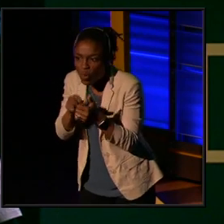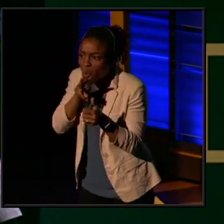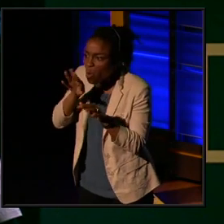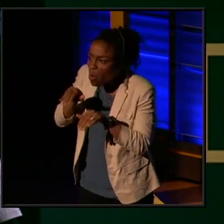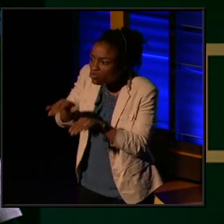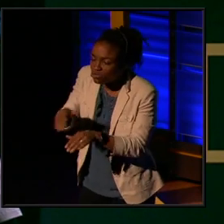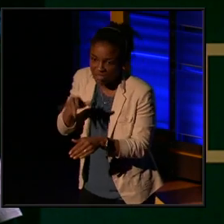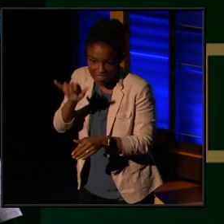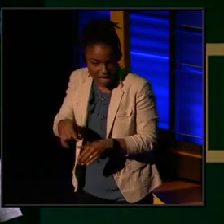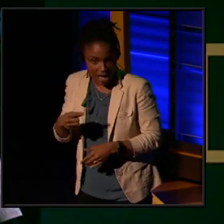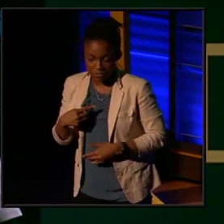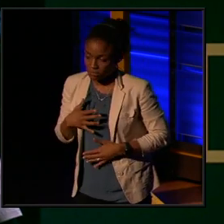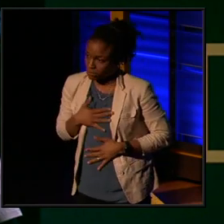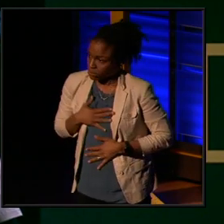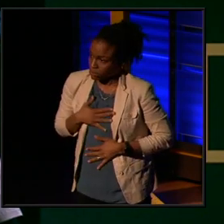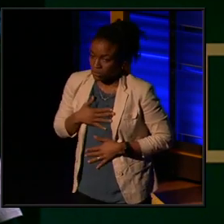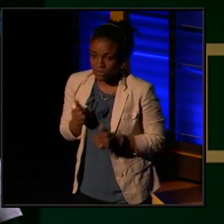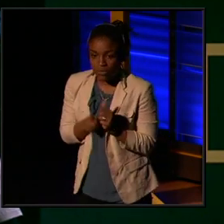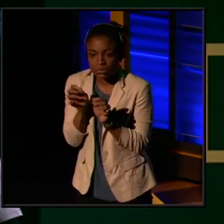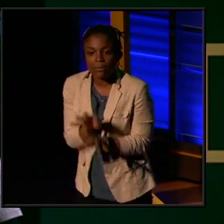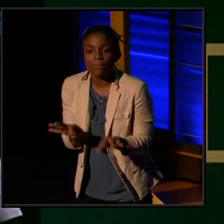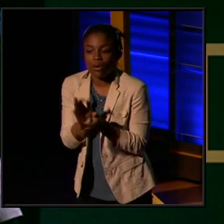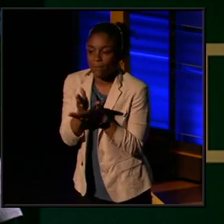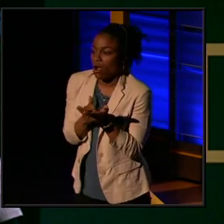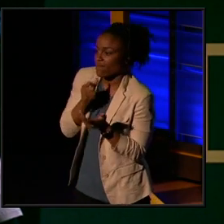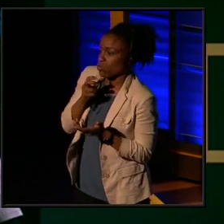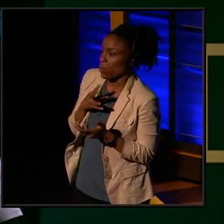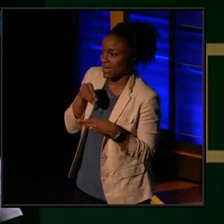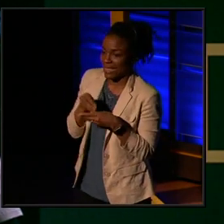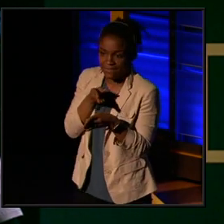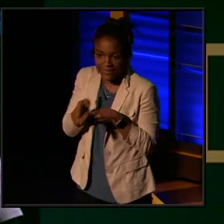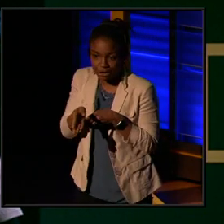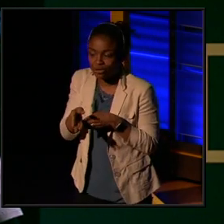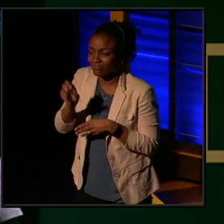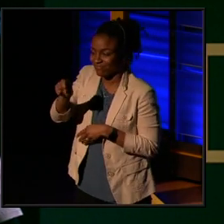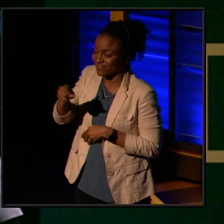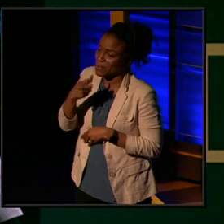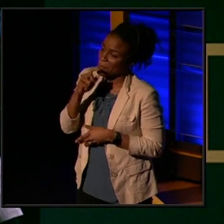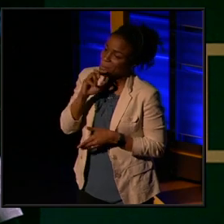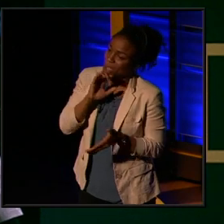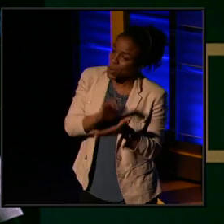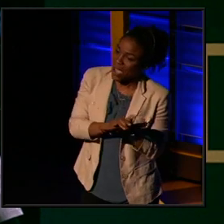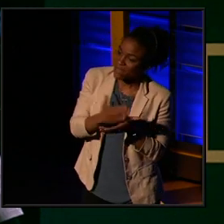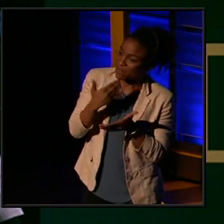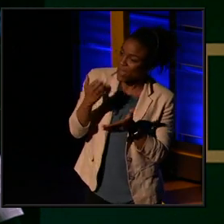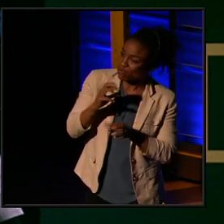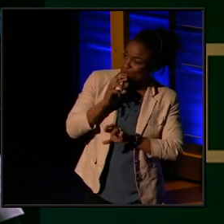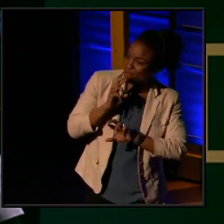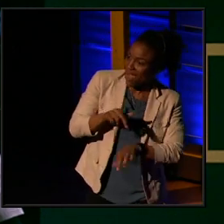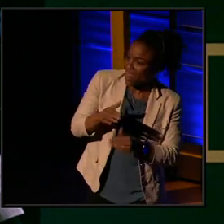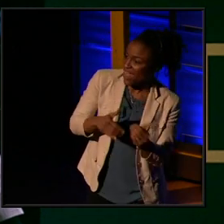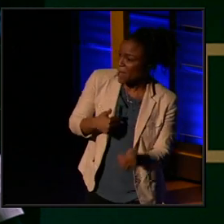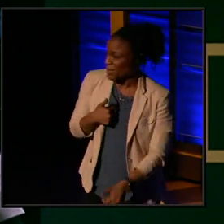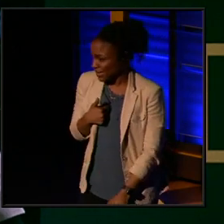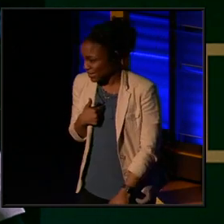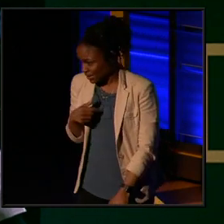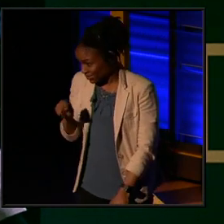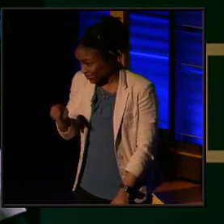of being a woman in the field. Yeah, I can tell you my wife gets a much better reaction than I do.